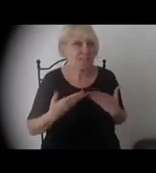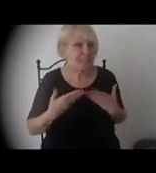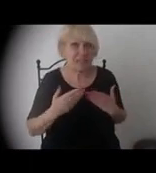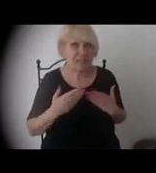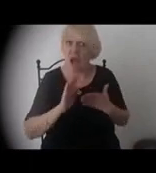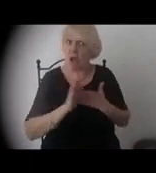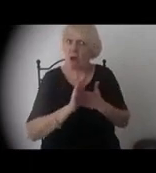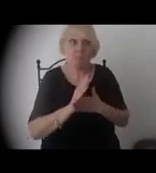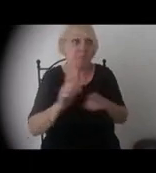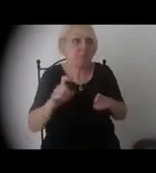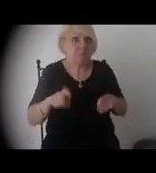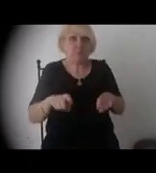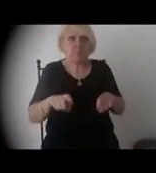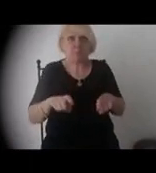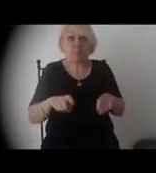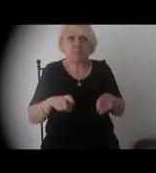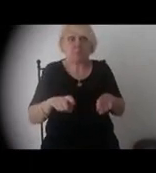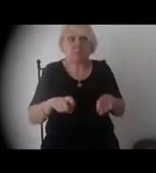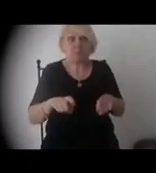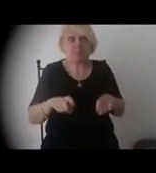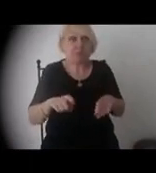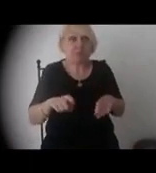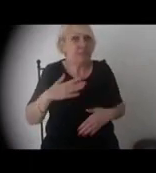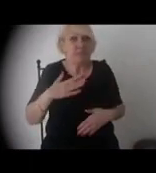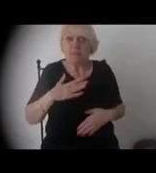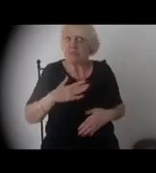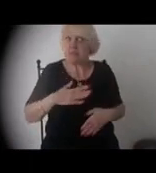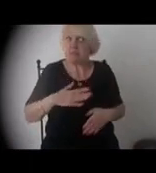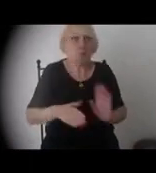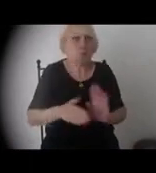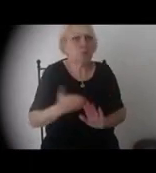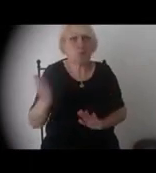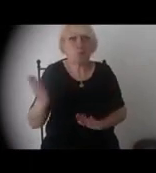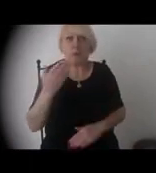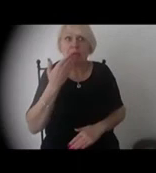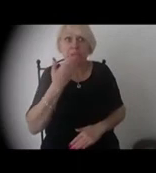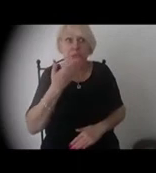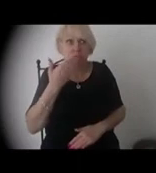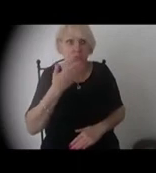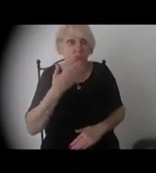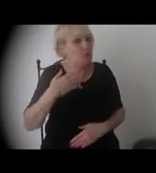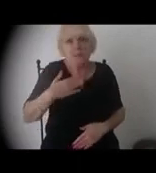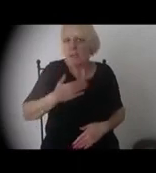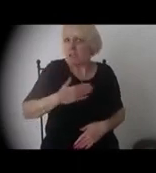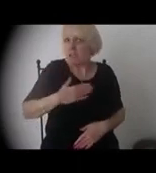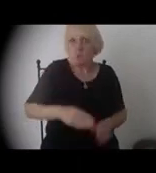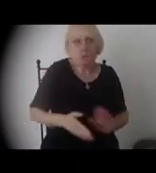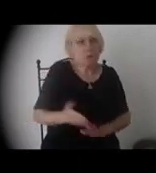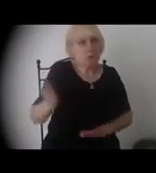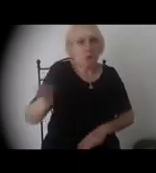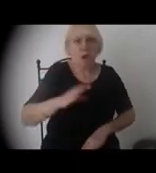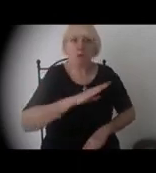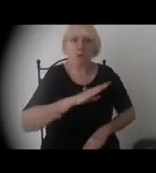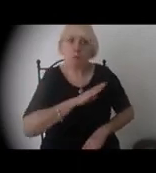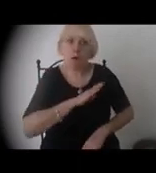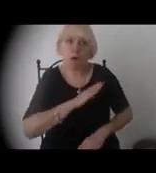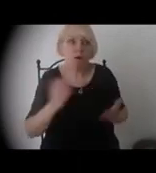home, but now doesn't want to go back to school and is not interested in going out to play. What can I